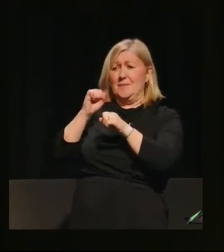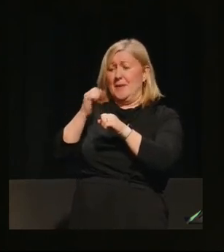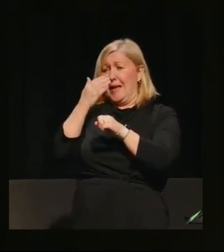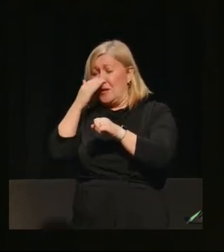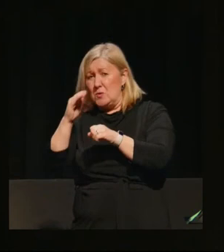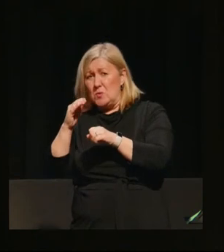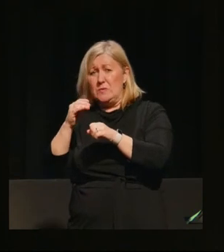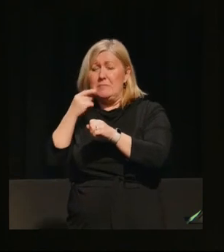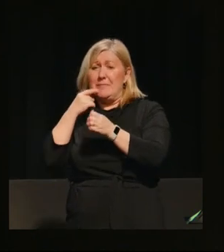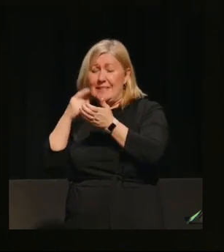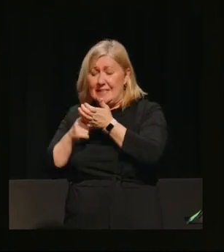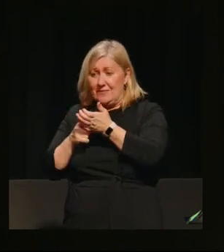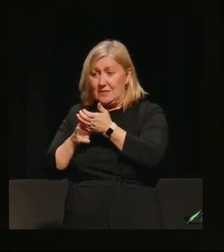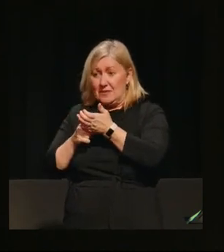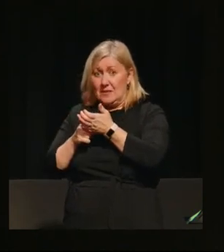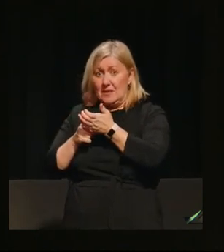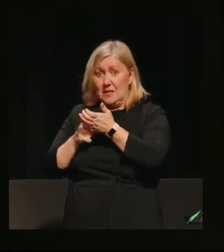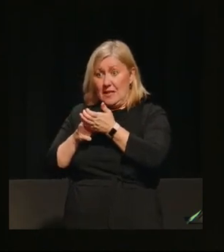as the Holocaust.